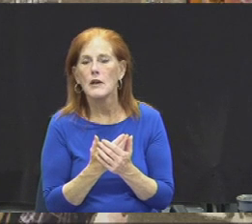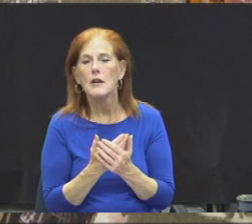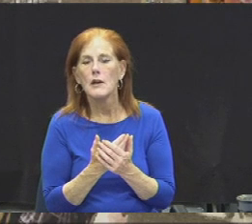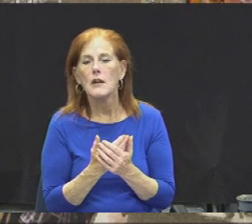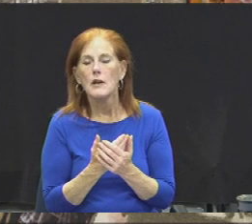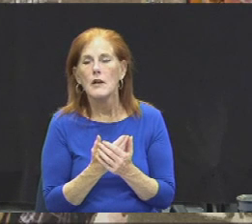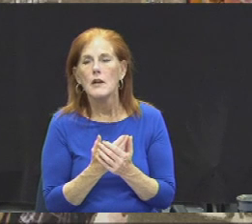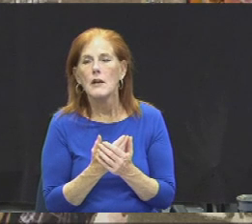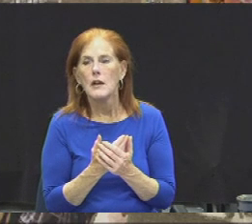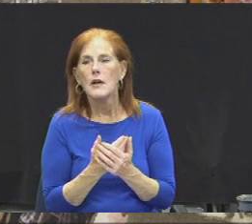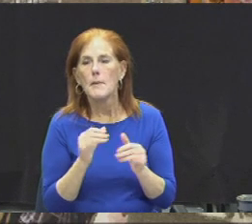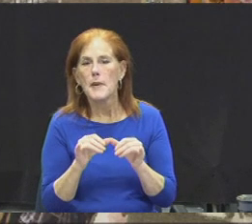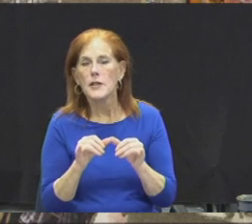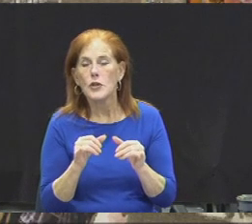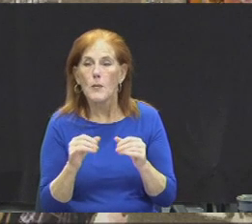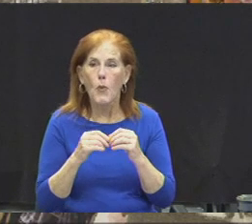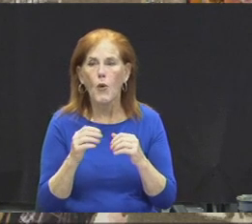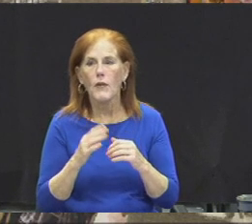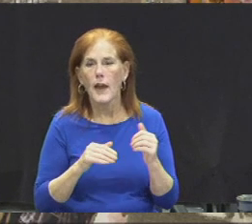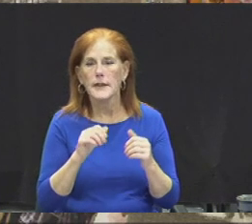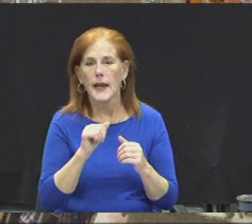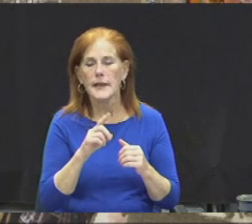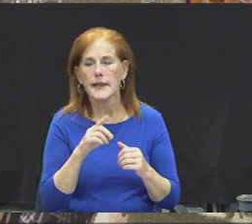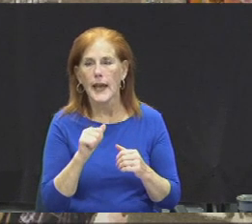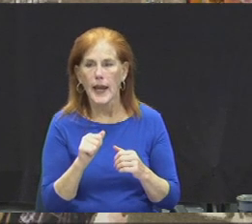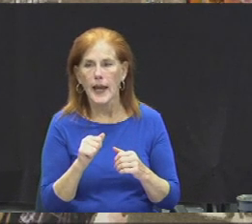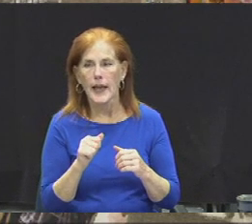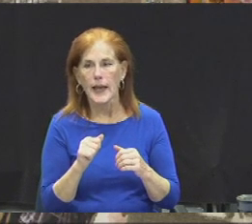what's required for ADA stalls.